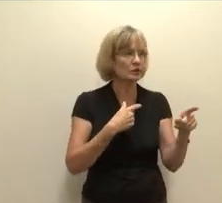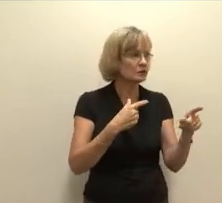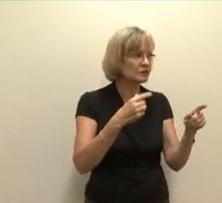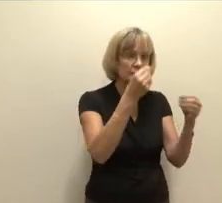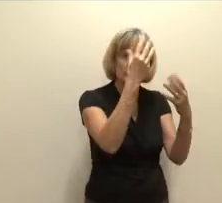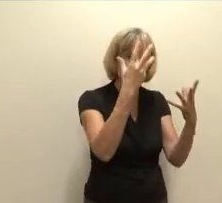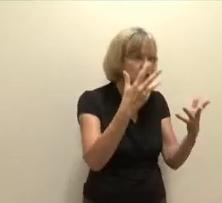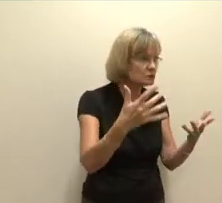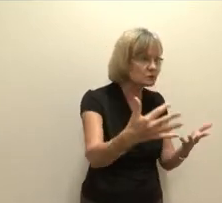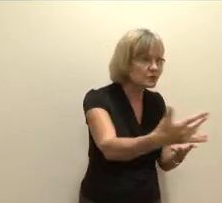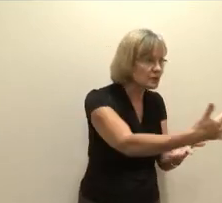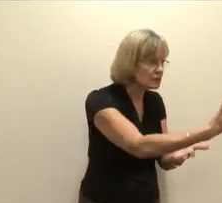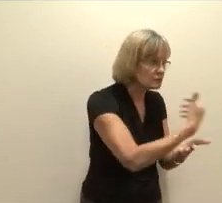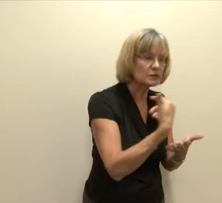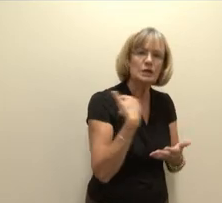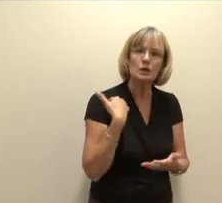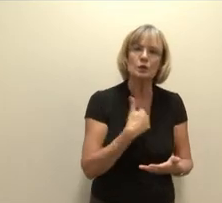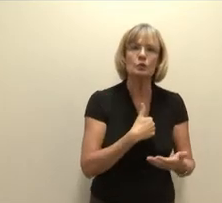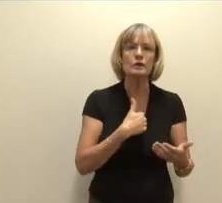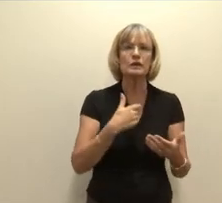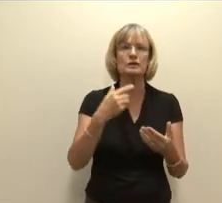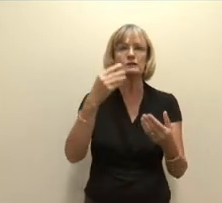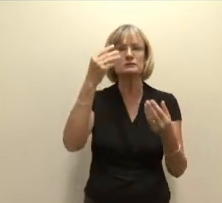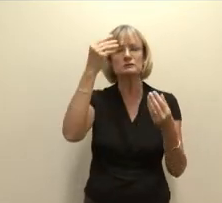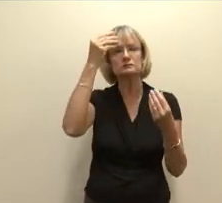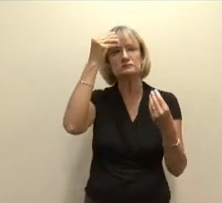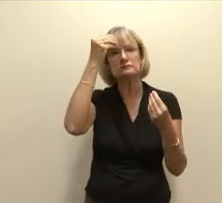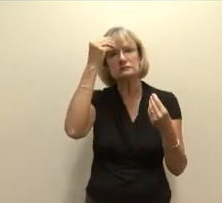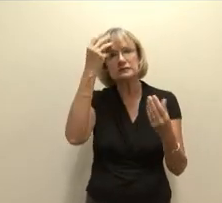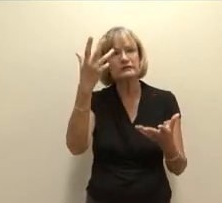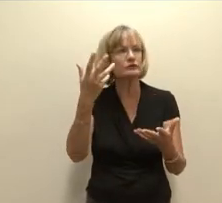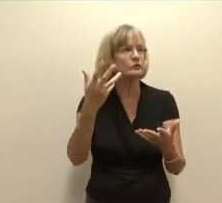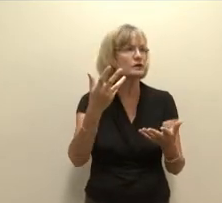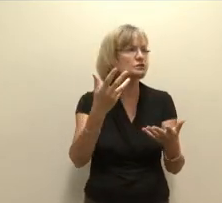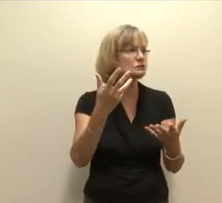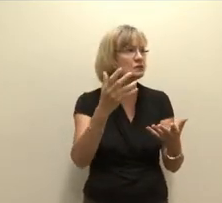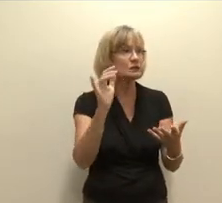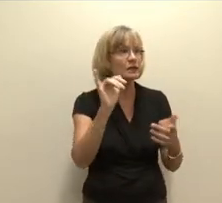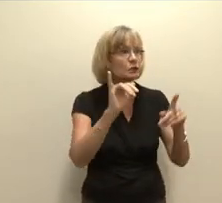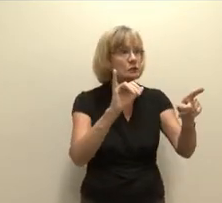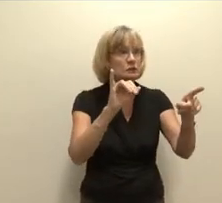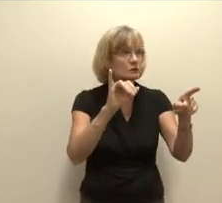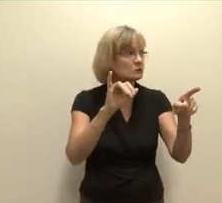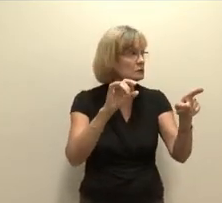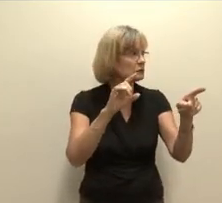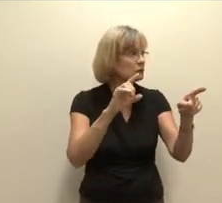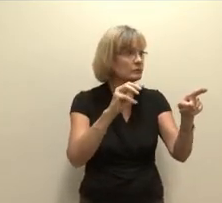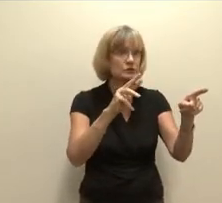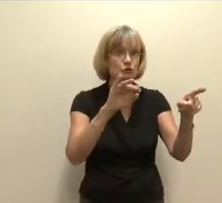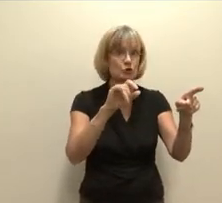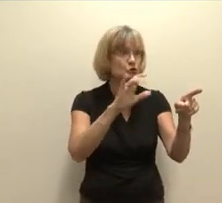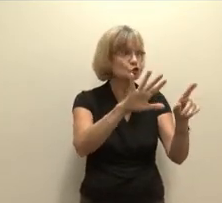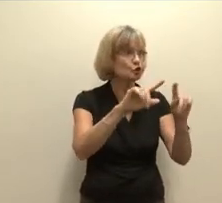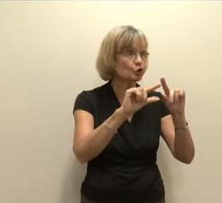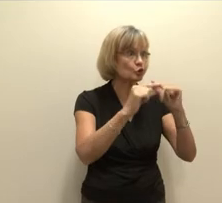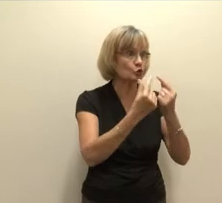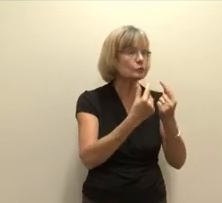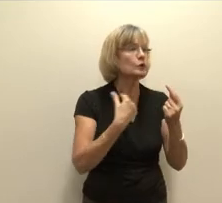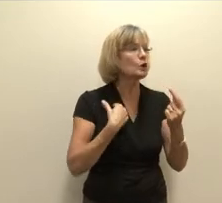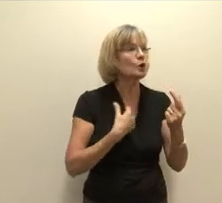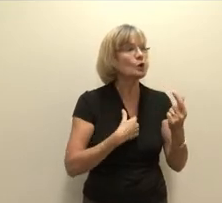and yes, we did gather information from groups such as yours, Mr. Jones, that day. We reviewed